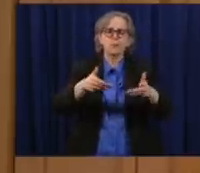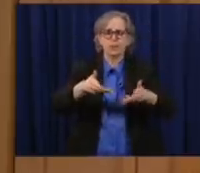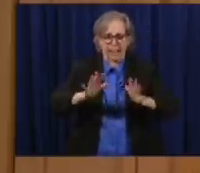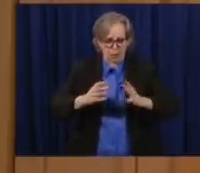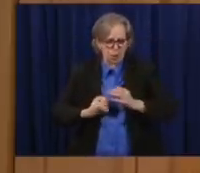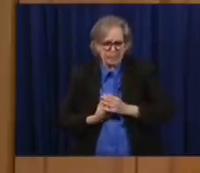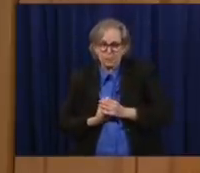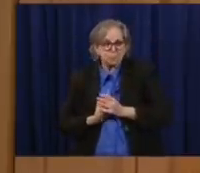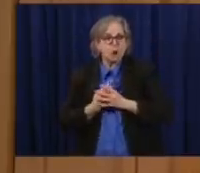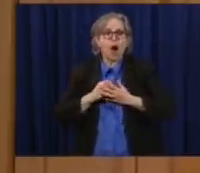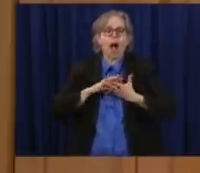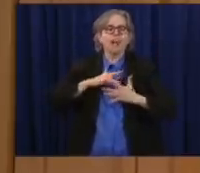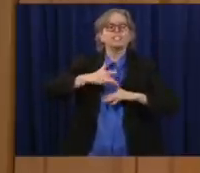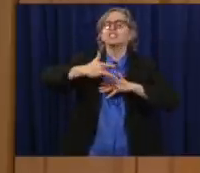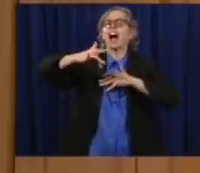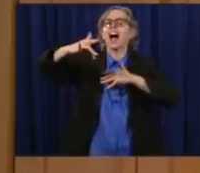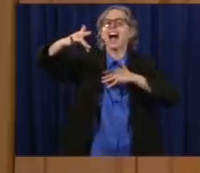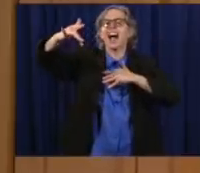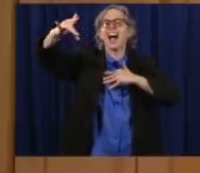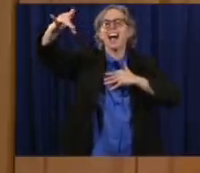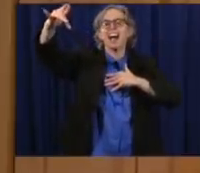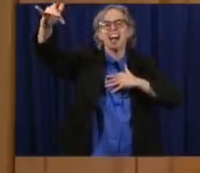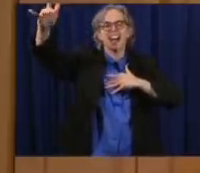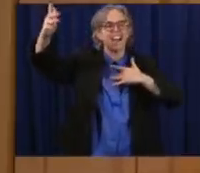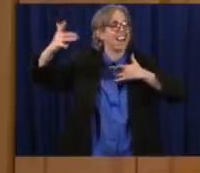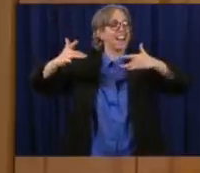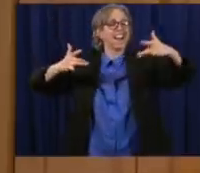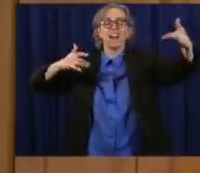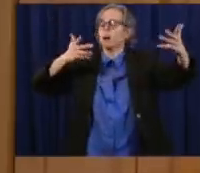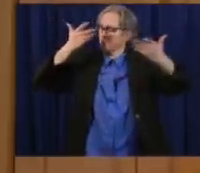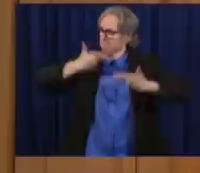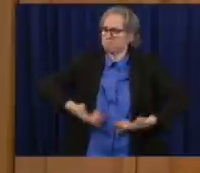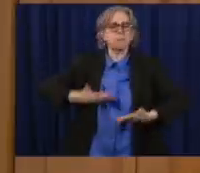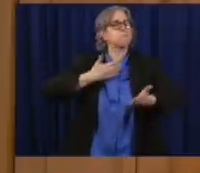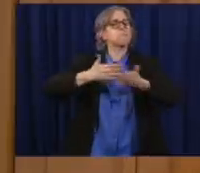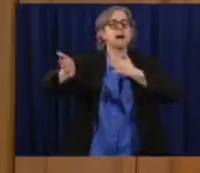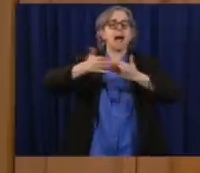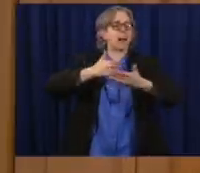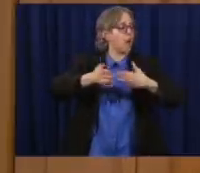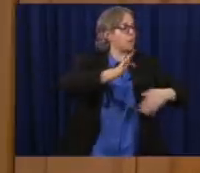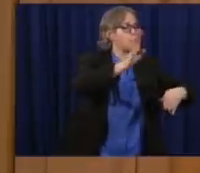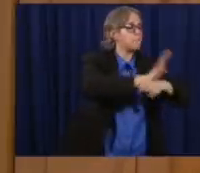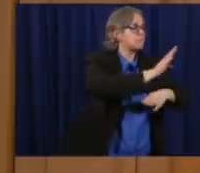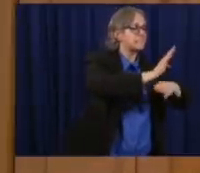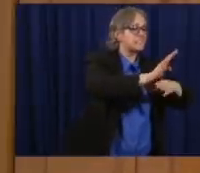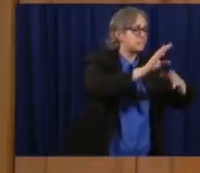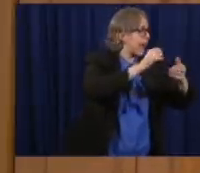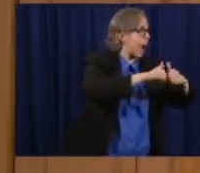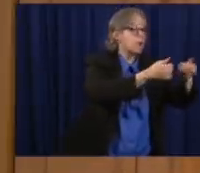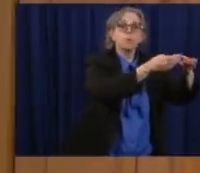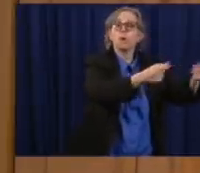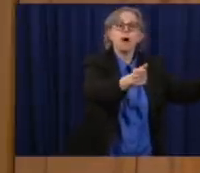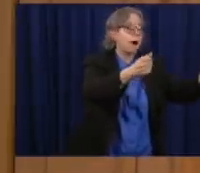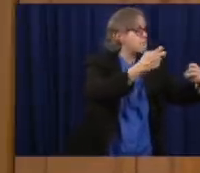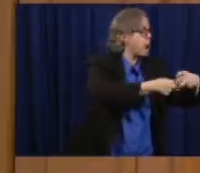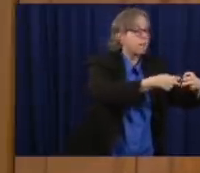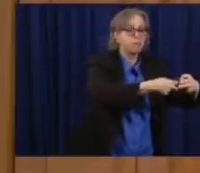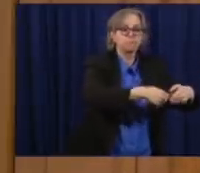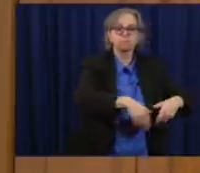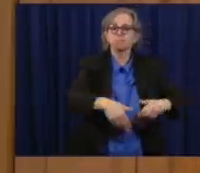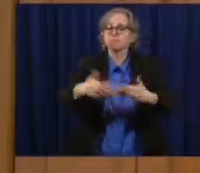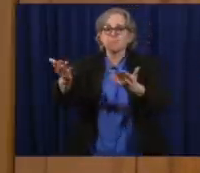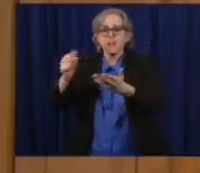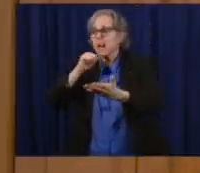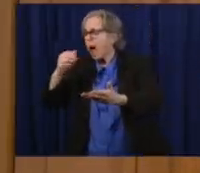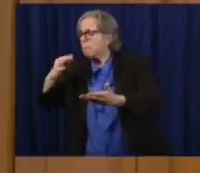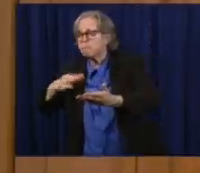to shine, no matter who you are out there, whether it's our businesses and how they're going to solve the next things, whether it's our nonprofits who are rallying in